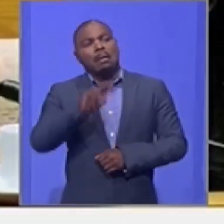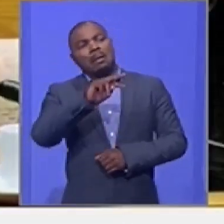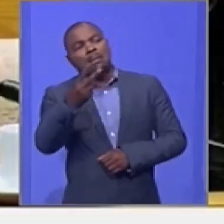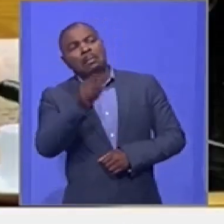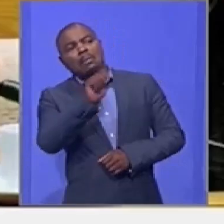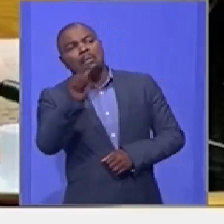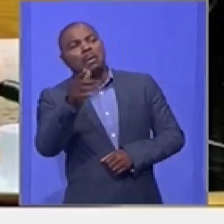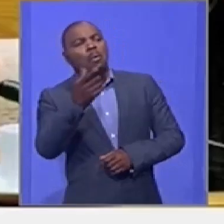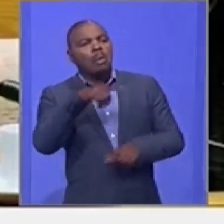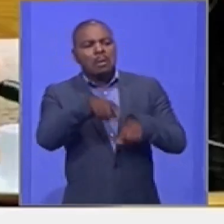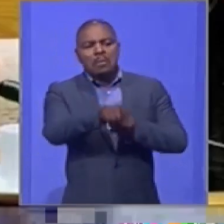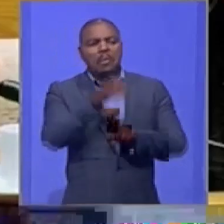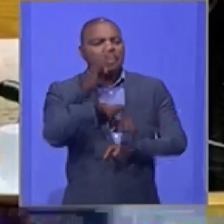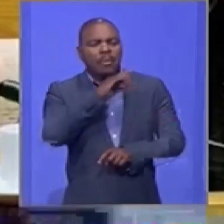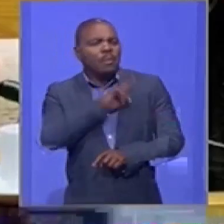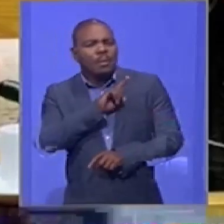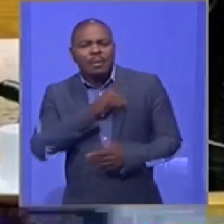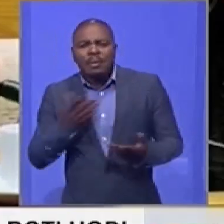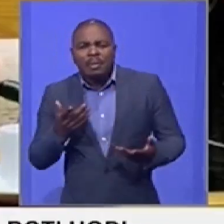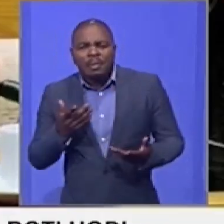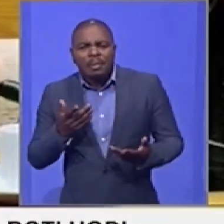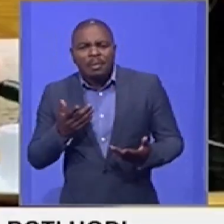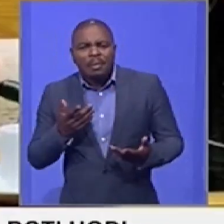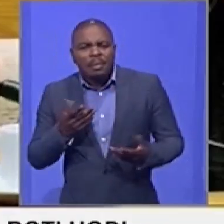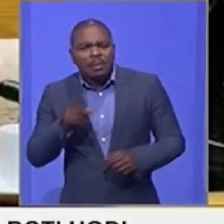the same way? Why?